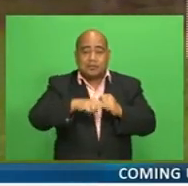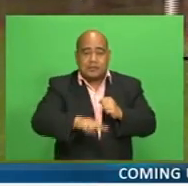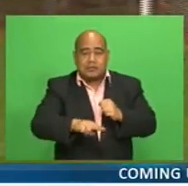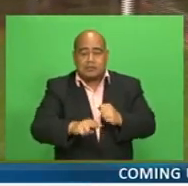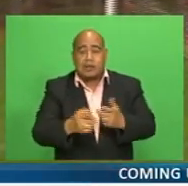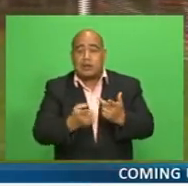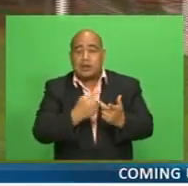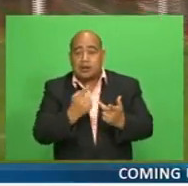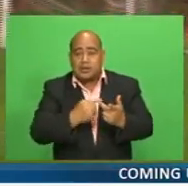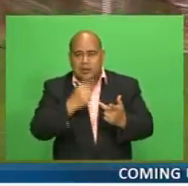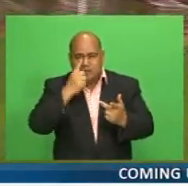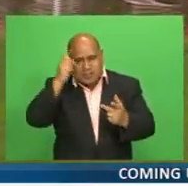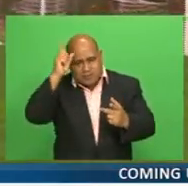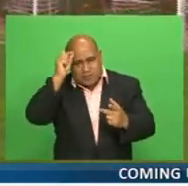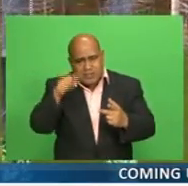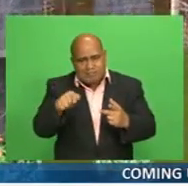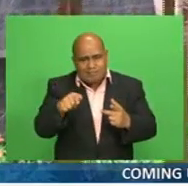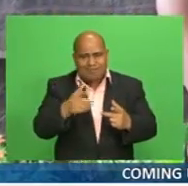attracts A-League attention.